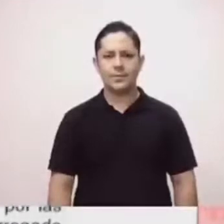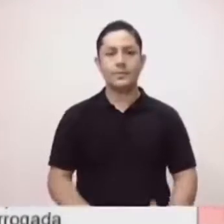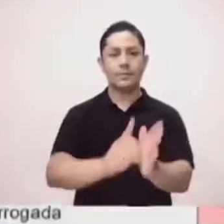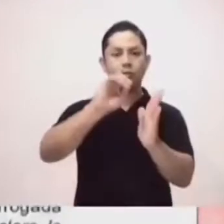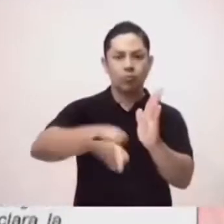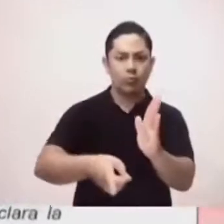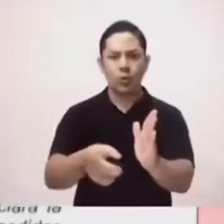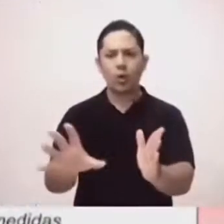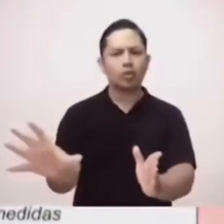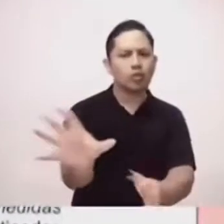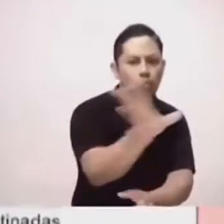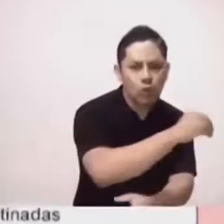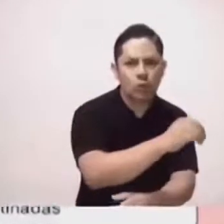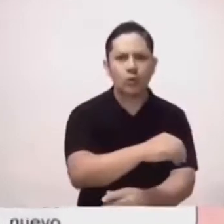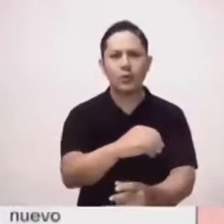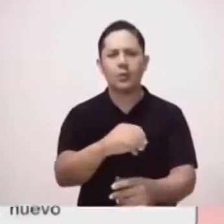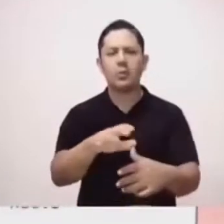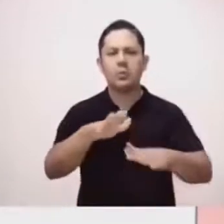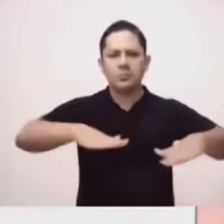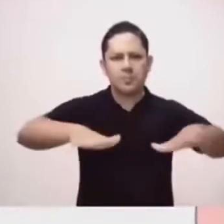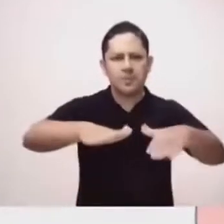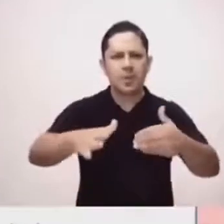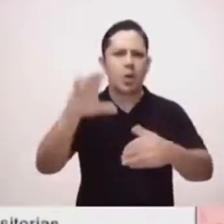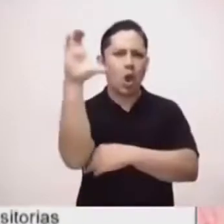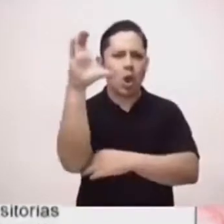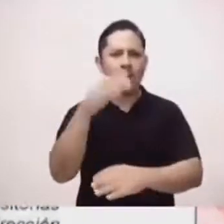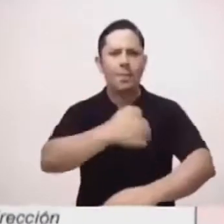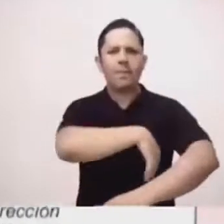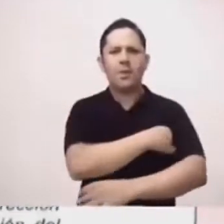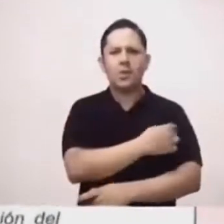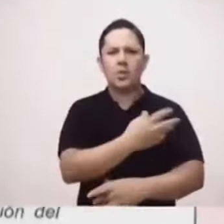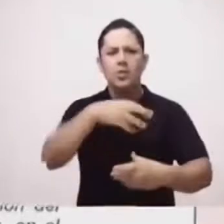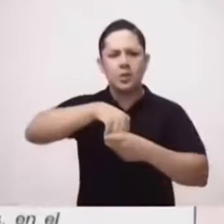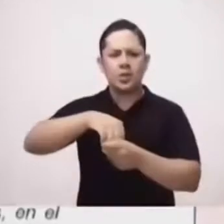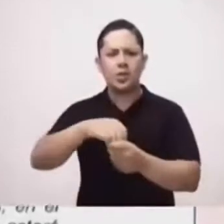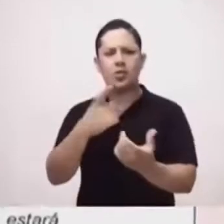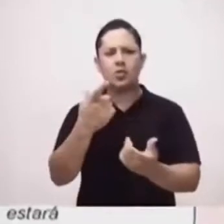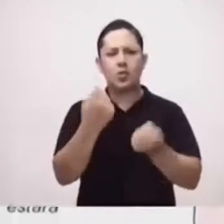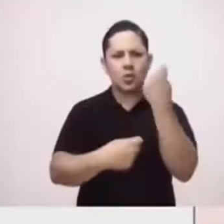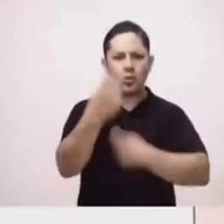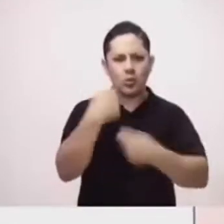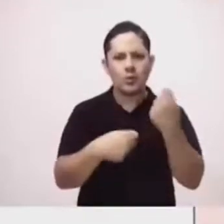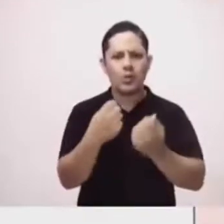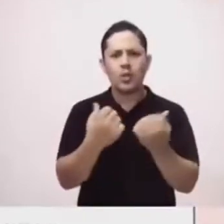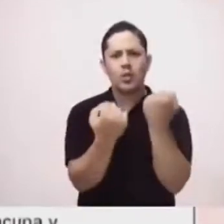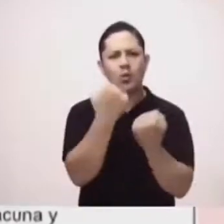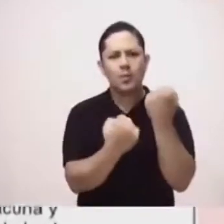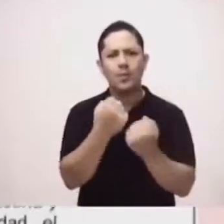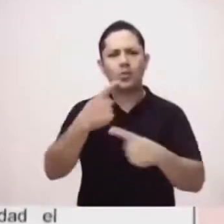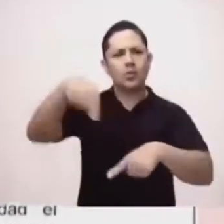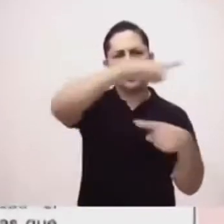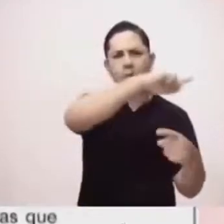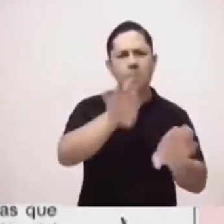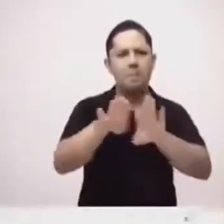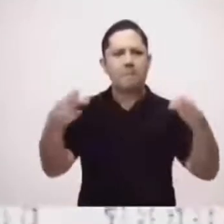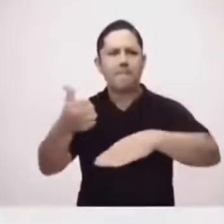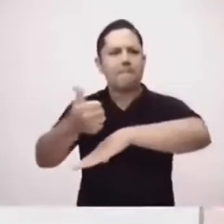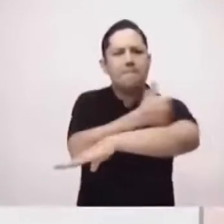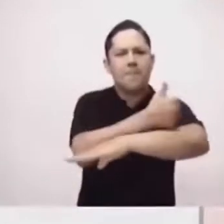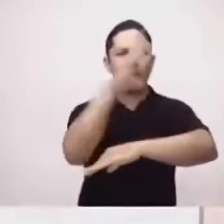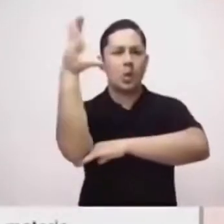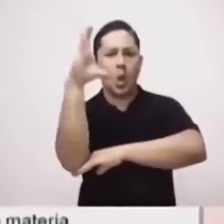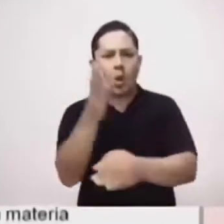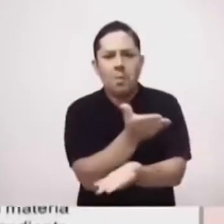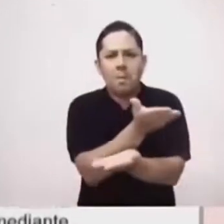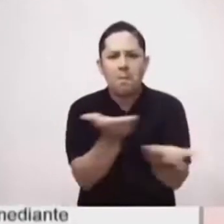With this joint circular, the Ministry of Health, Interior and Commerce, Industry and Tourism approved the pilots of reopening of bars in the country. However,